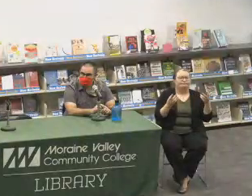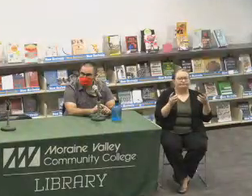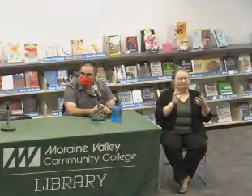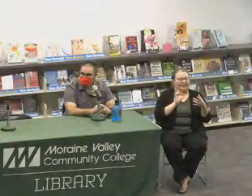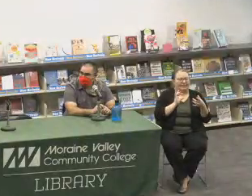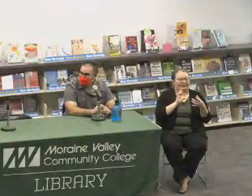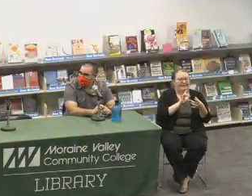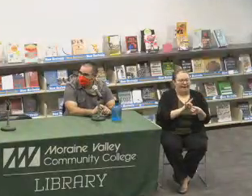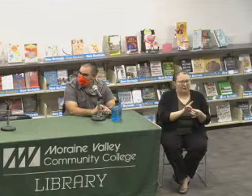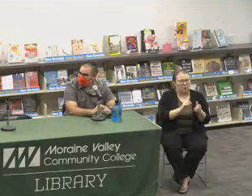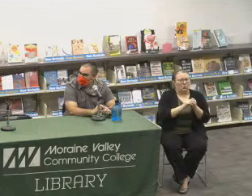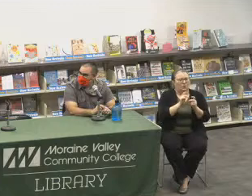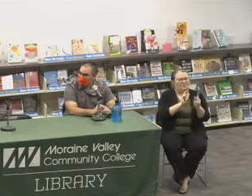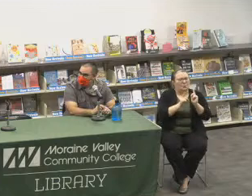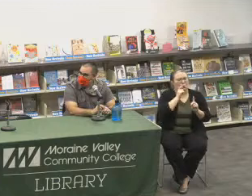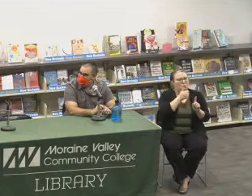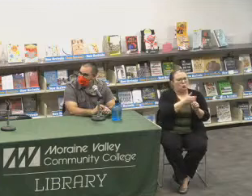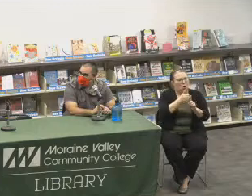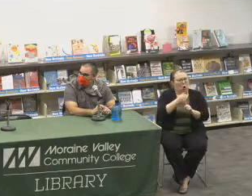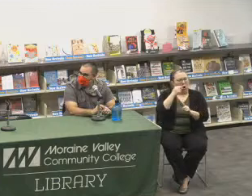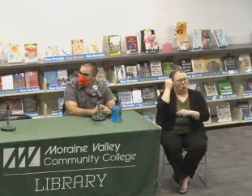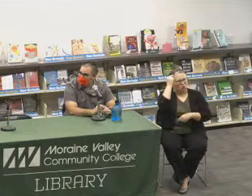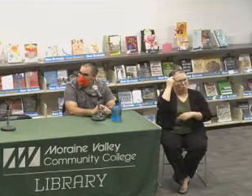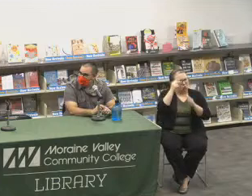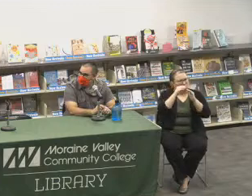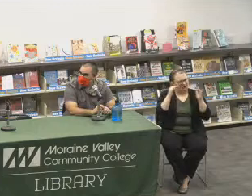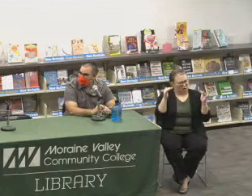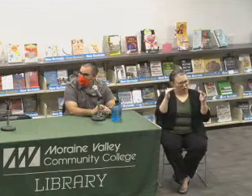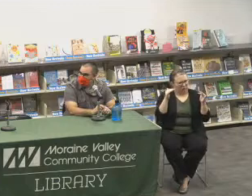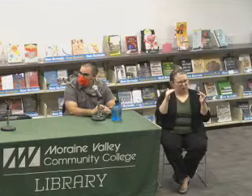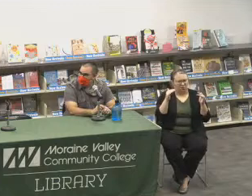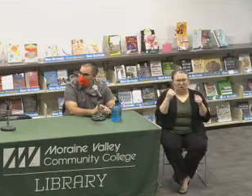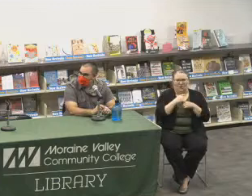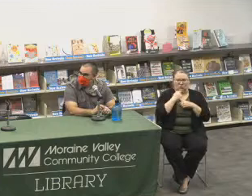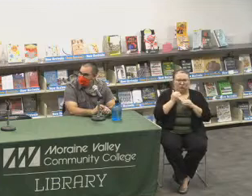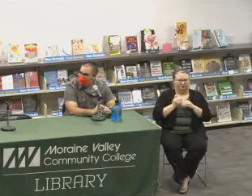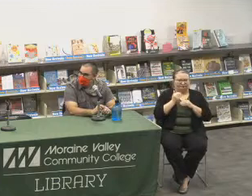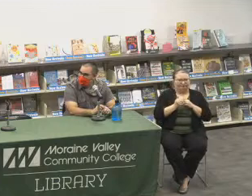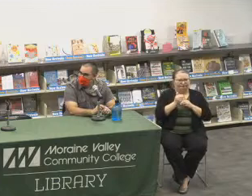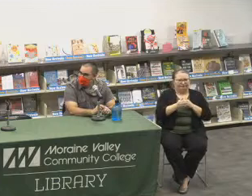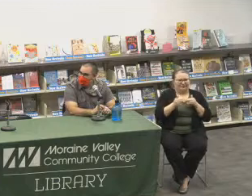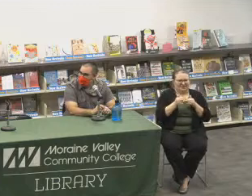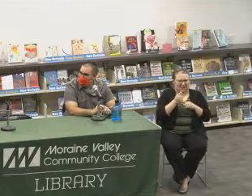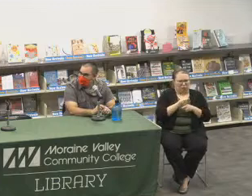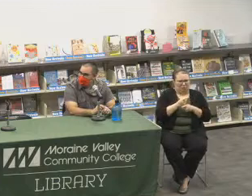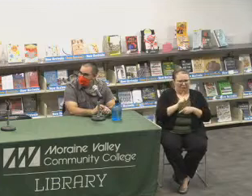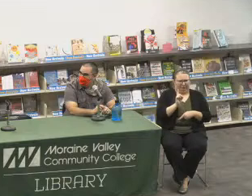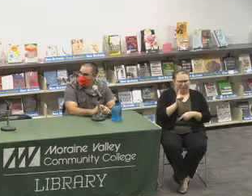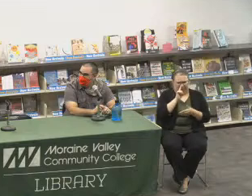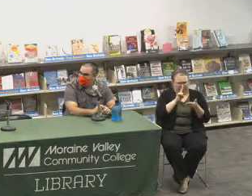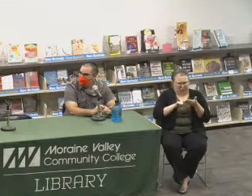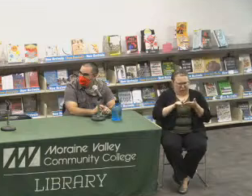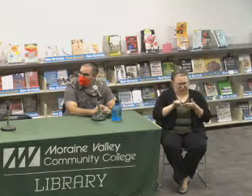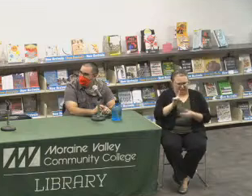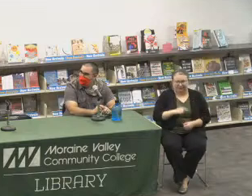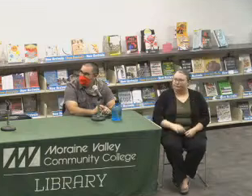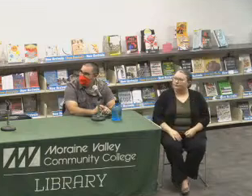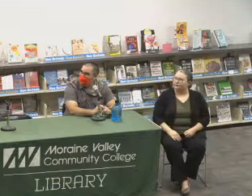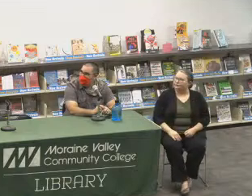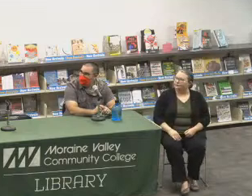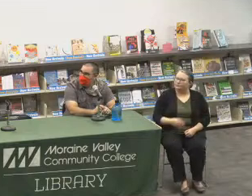connect with people who are neurodiverse. I want to make sure that I'm advancing these slides properly. Let's see here, 1 second.